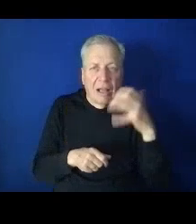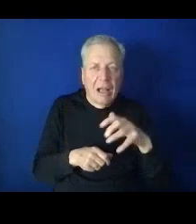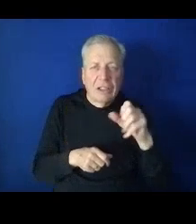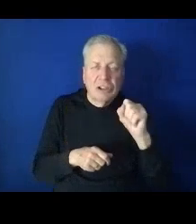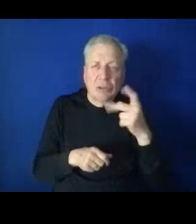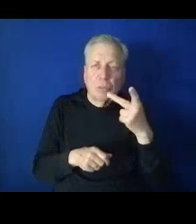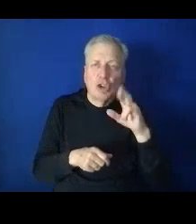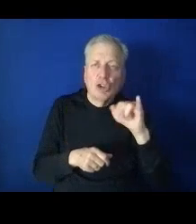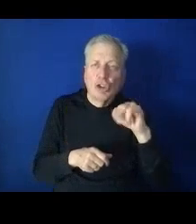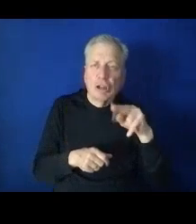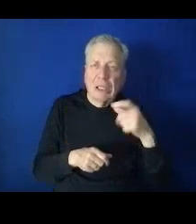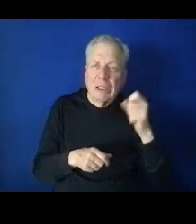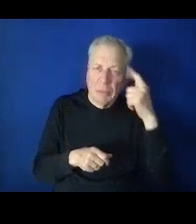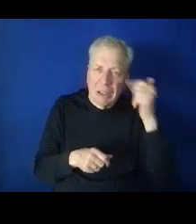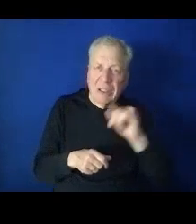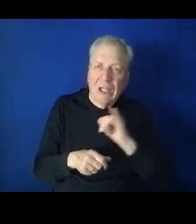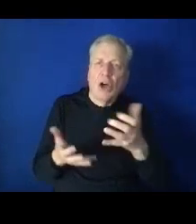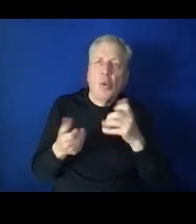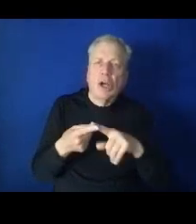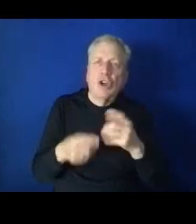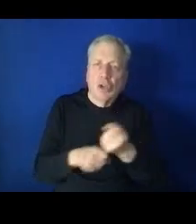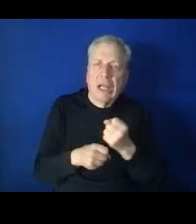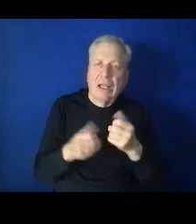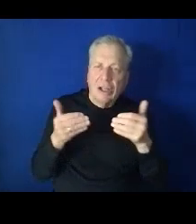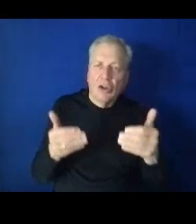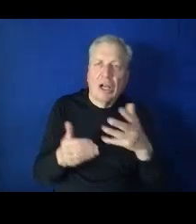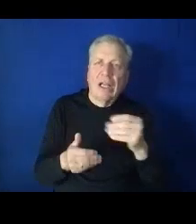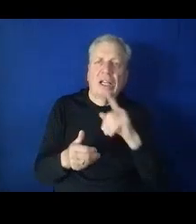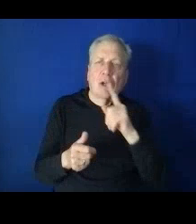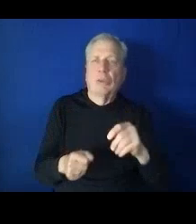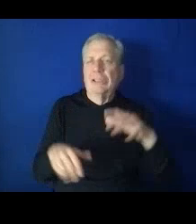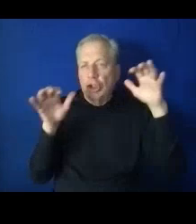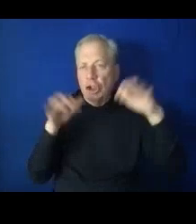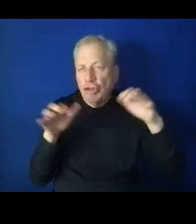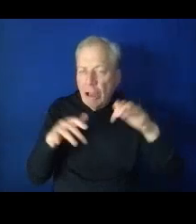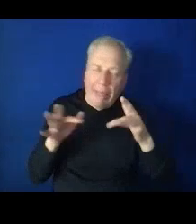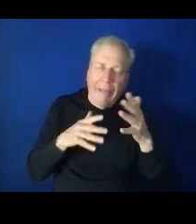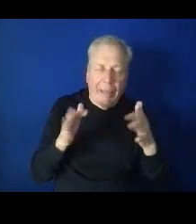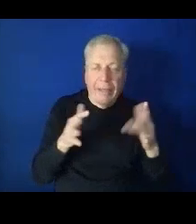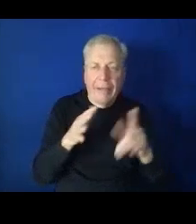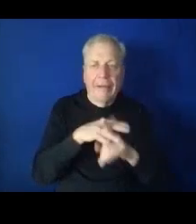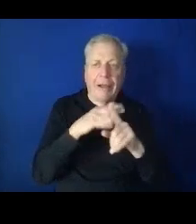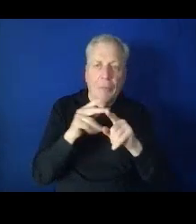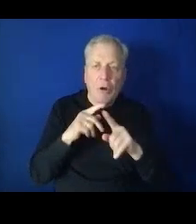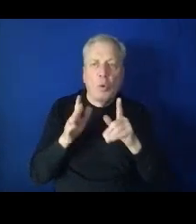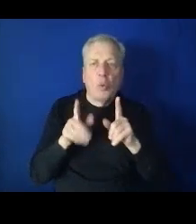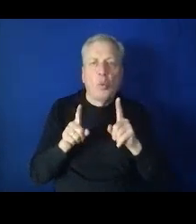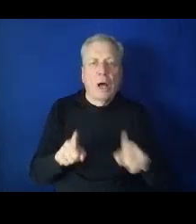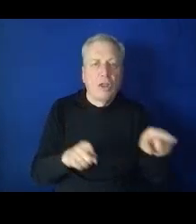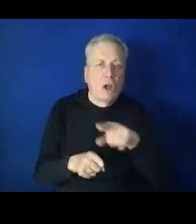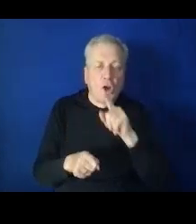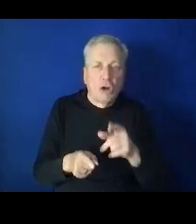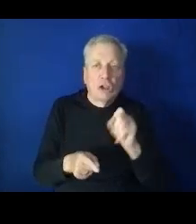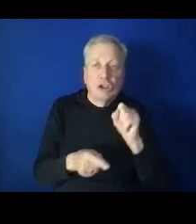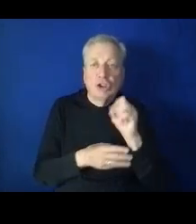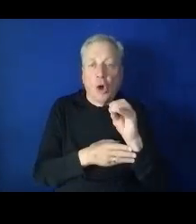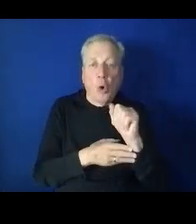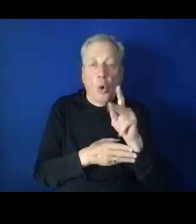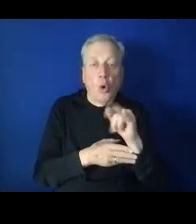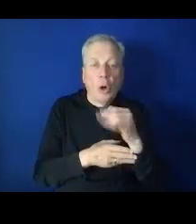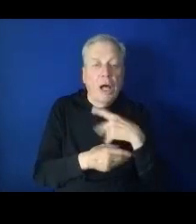and begrudgingly because I wanted to get going because it was raining. And so while they were soaking, I was sort of looking around